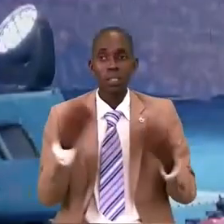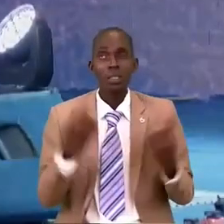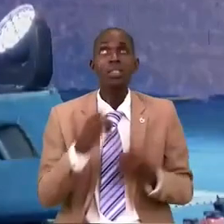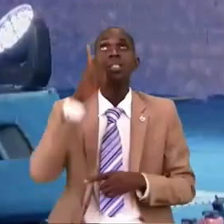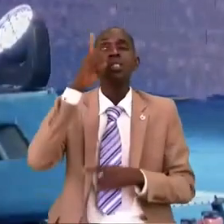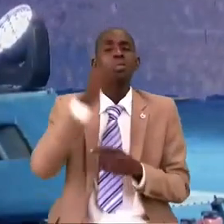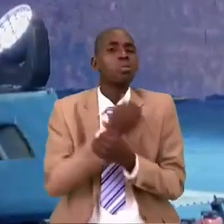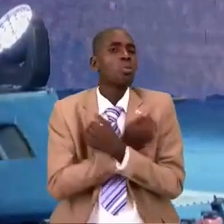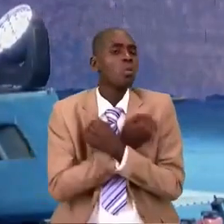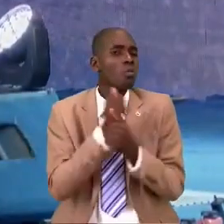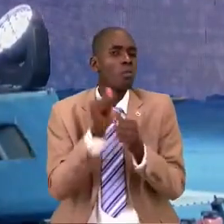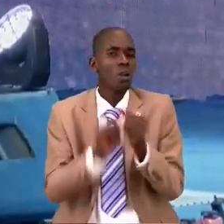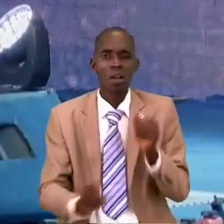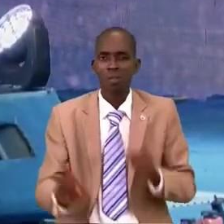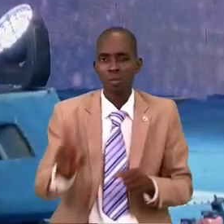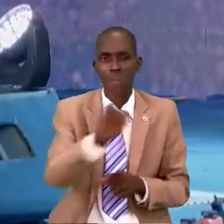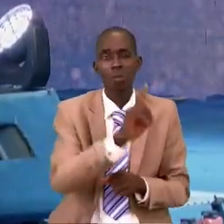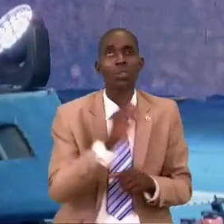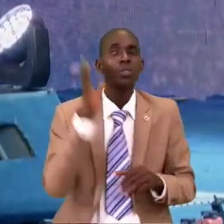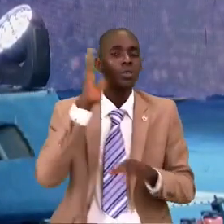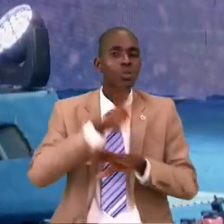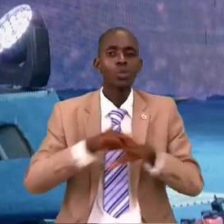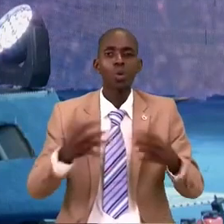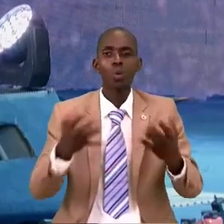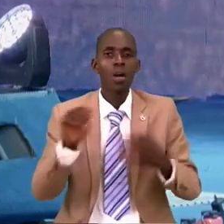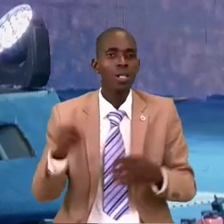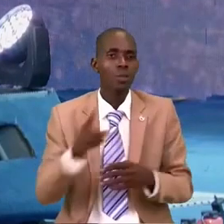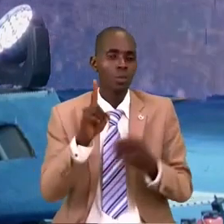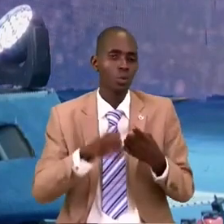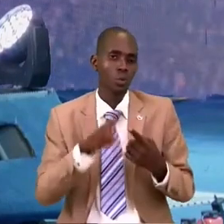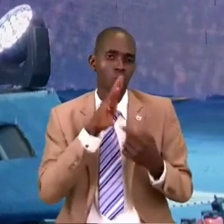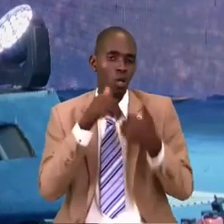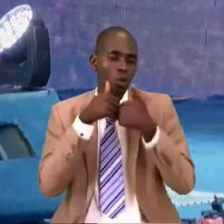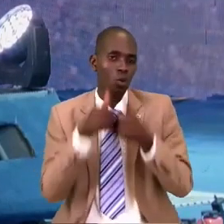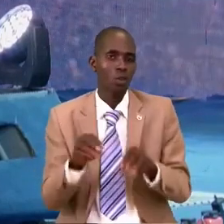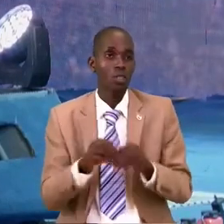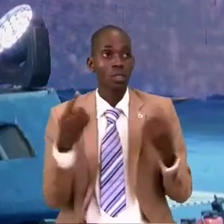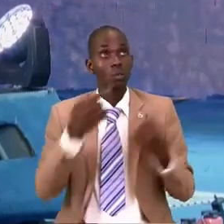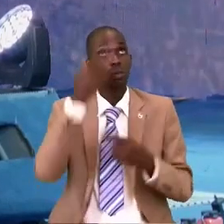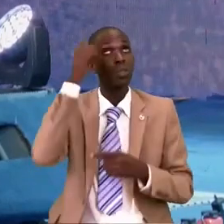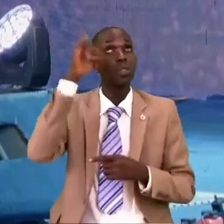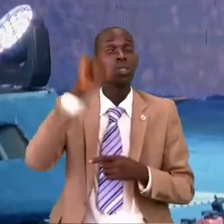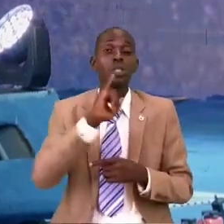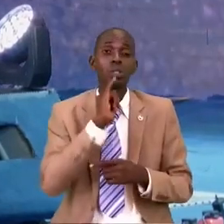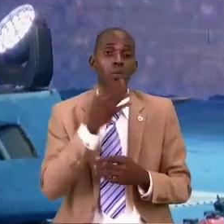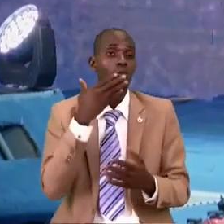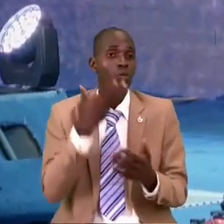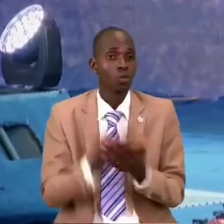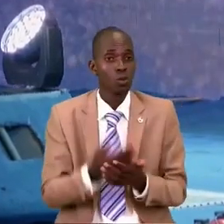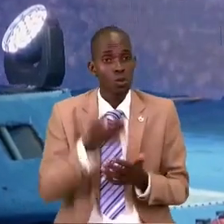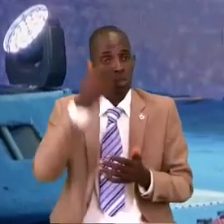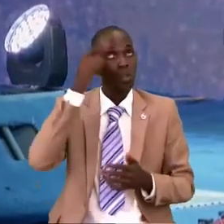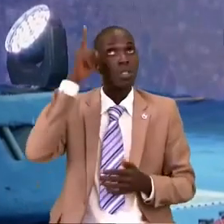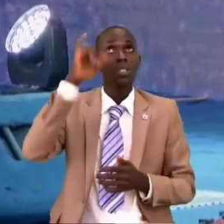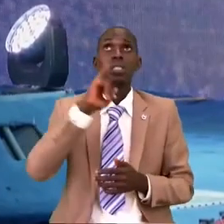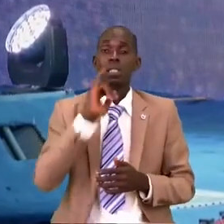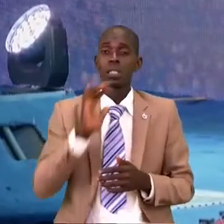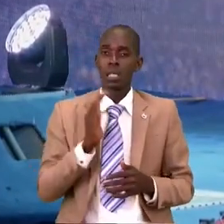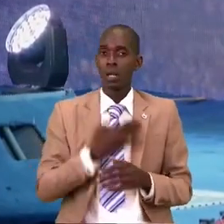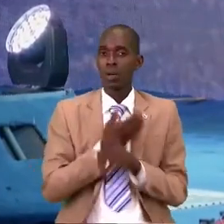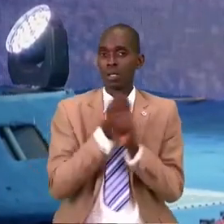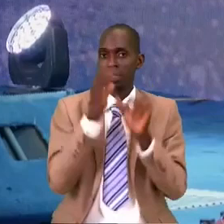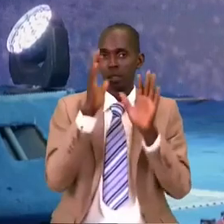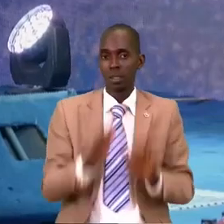Savior, he is good. As healer, he is good. As deliverer, he is good. And it says the Lord